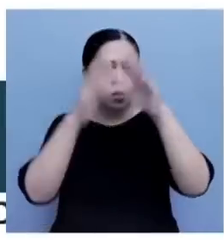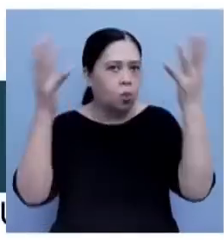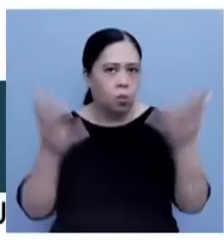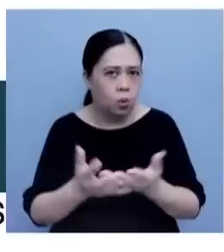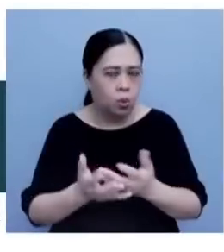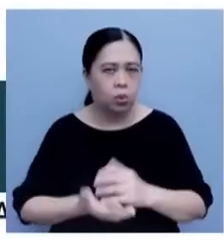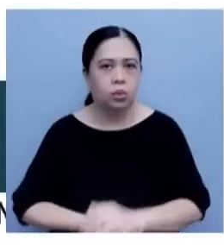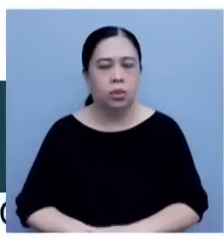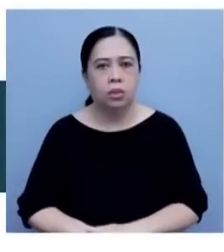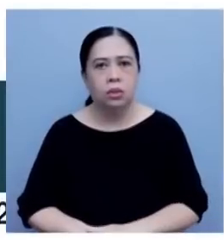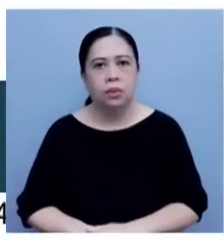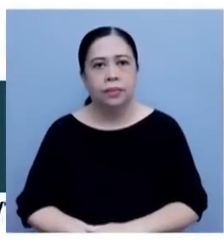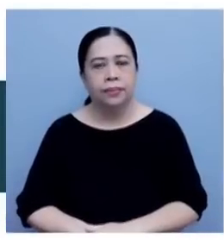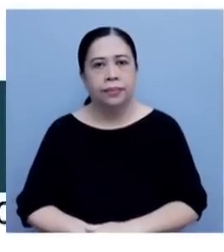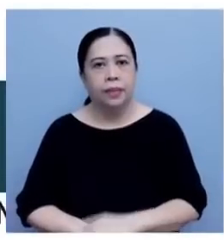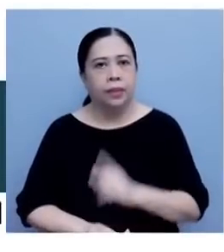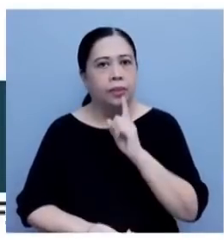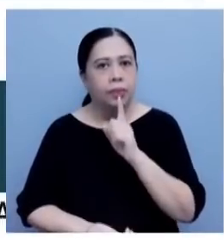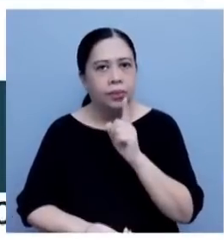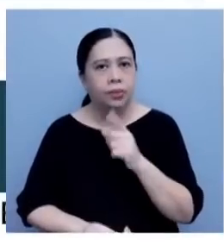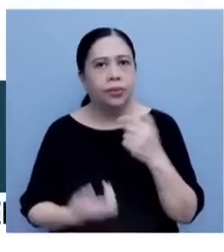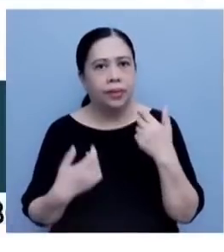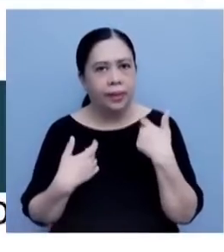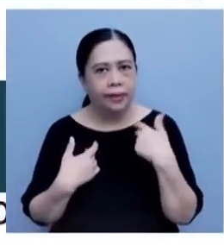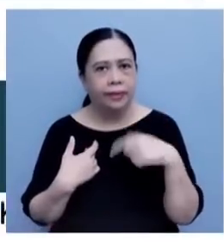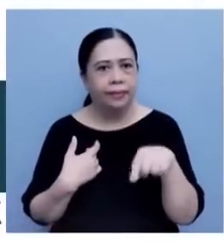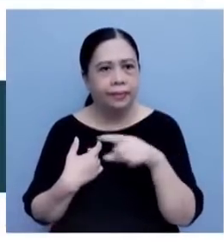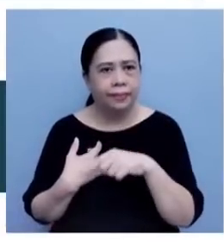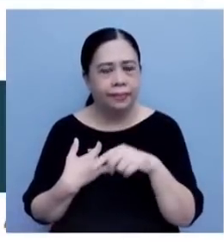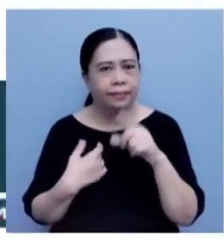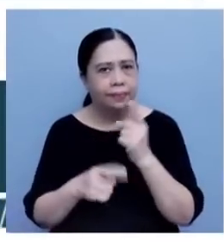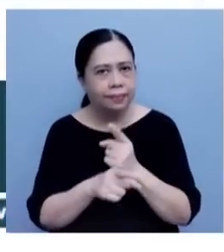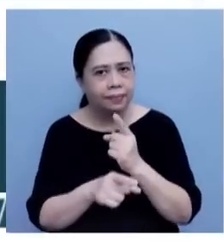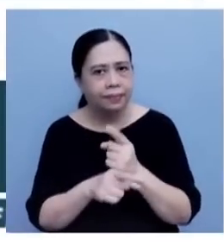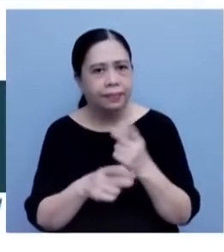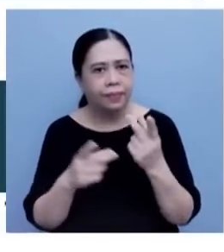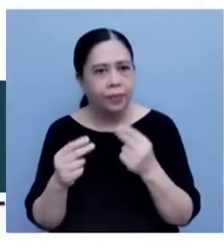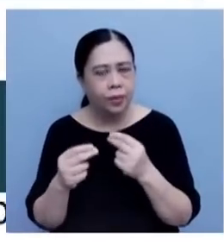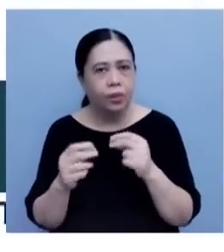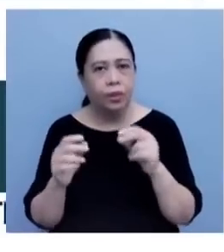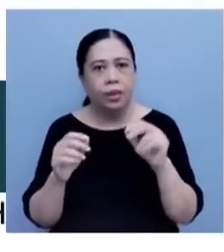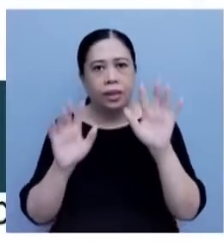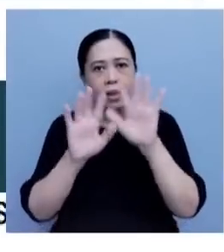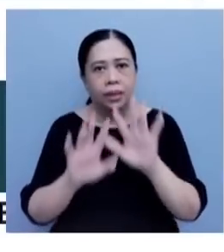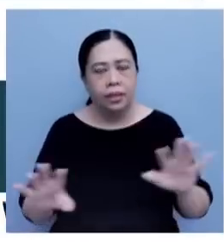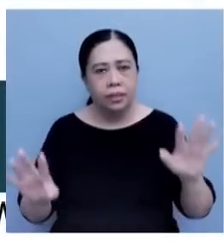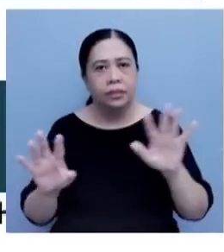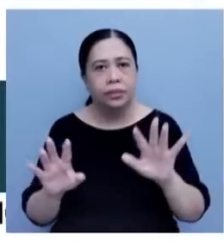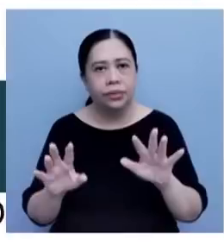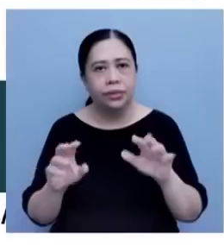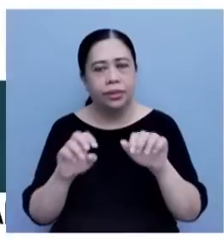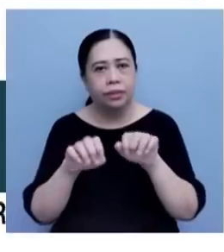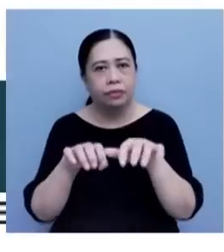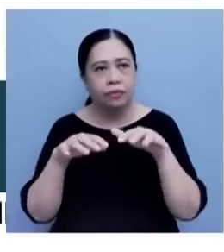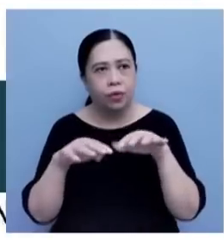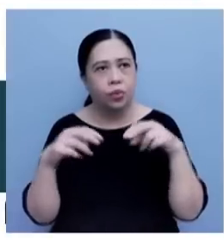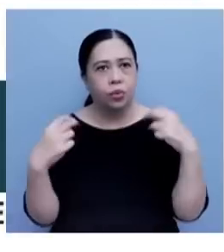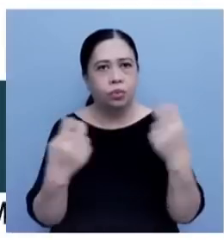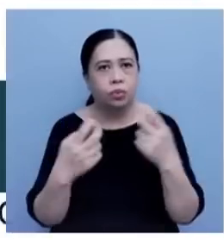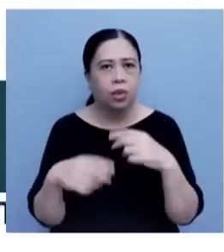While indeed there is a validity in the criticism that the Asian Forum is a